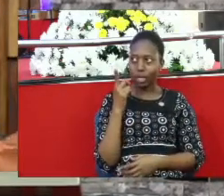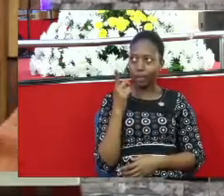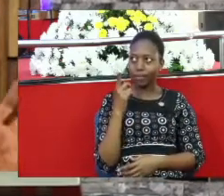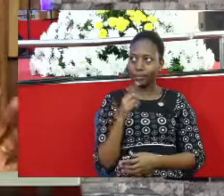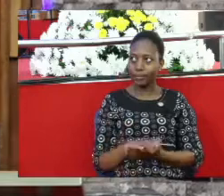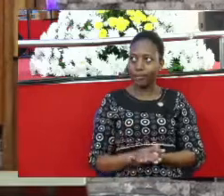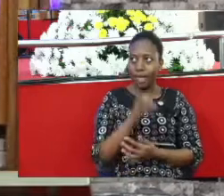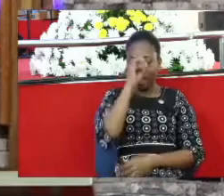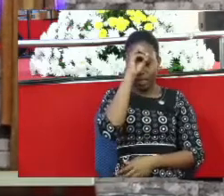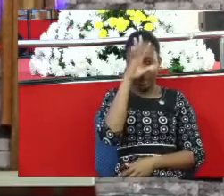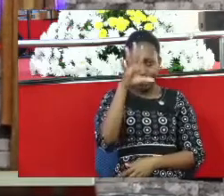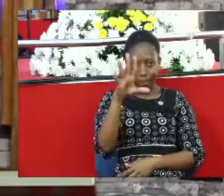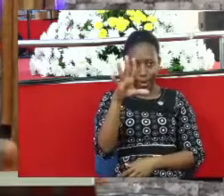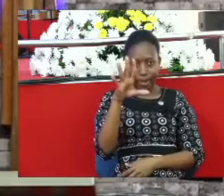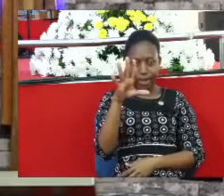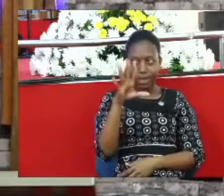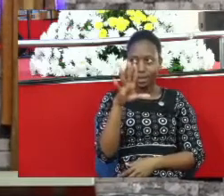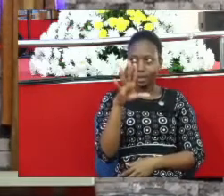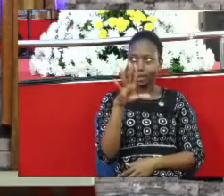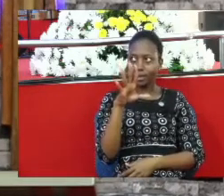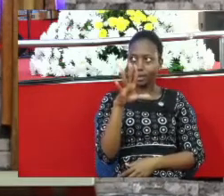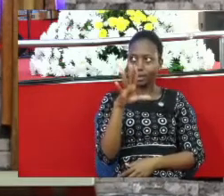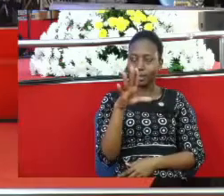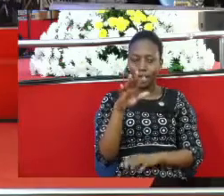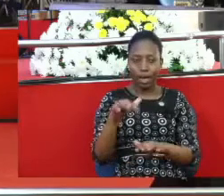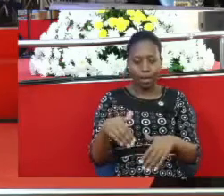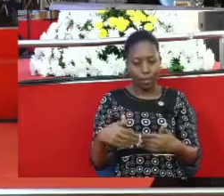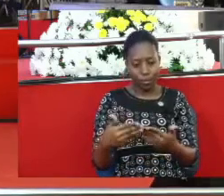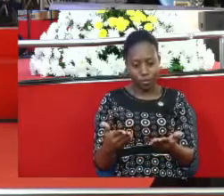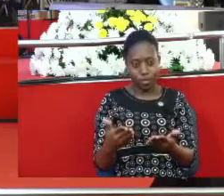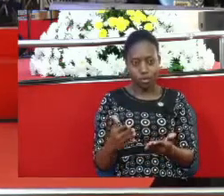Surprise breakthroughs and hidden provisions.